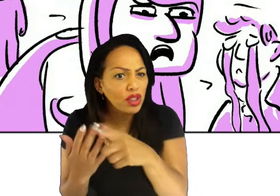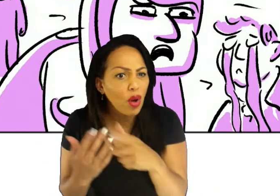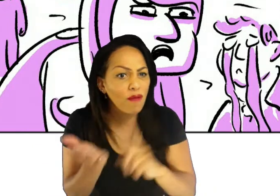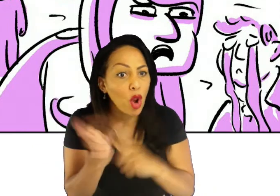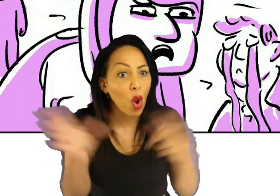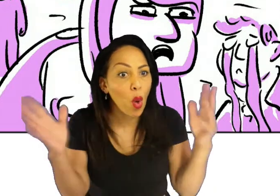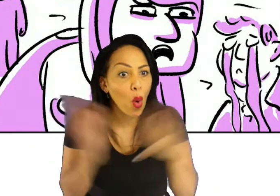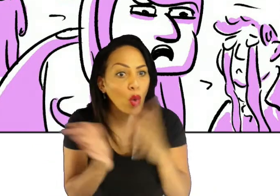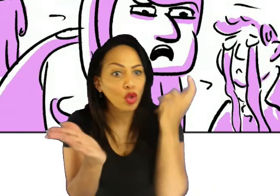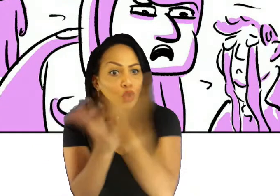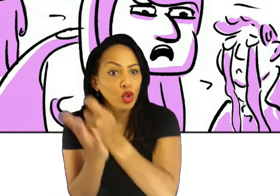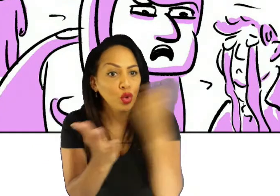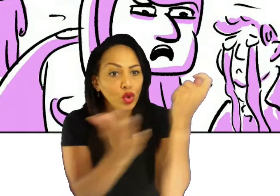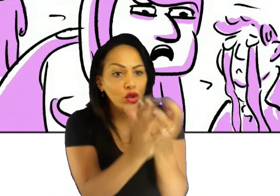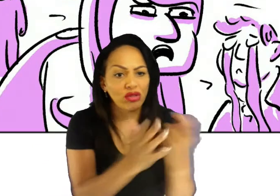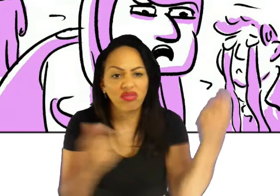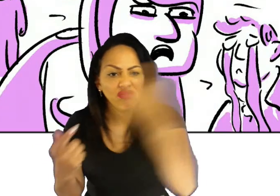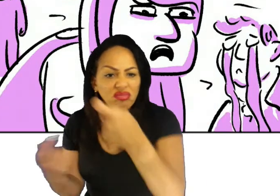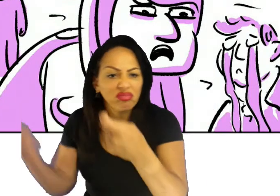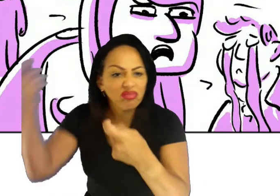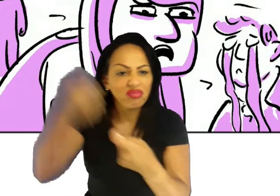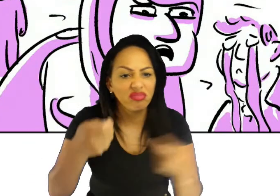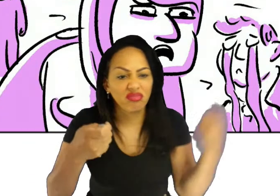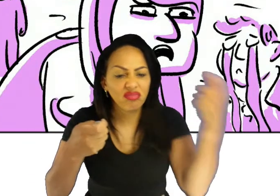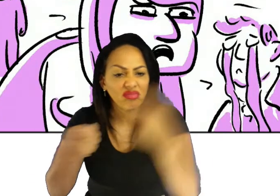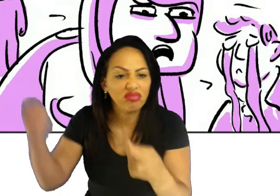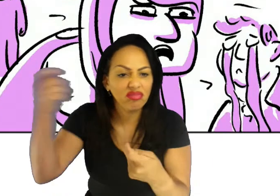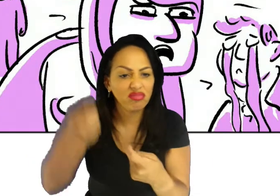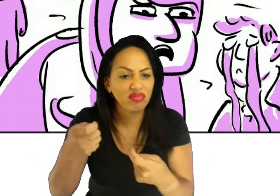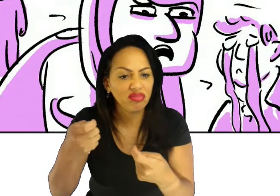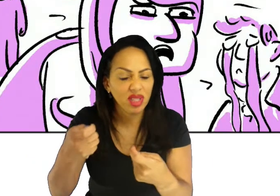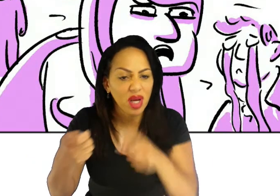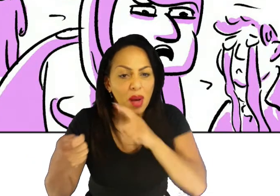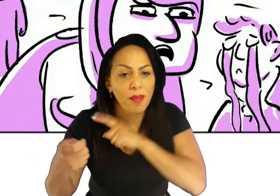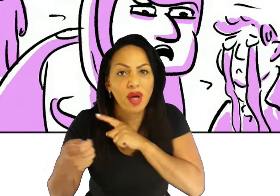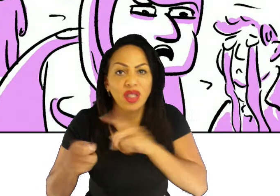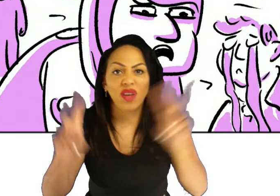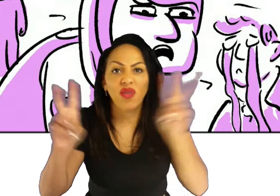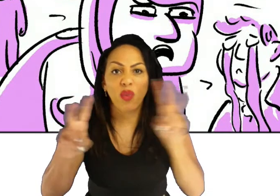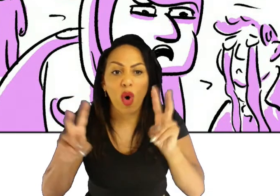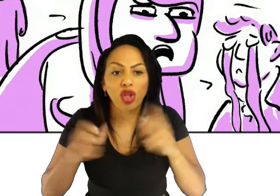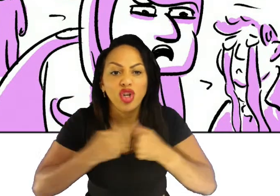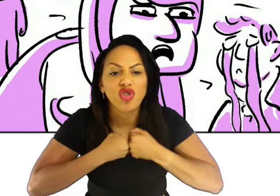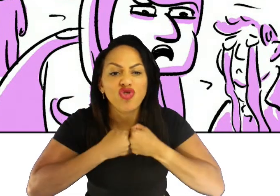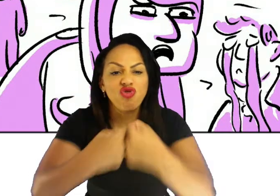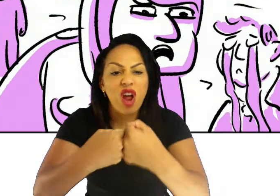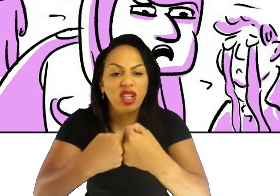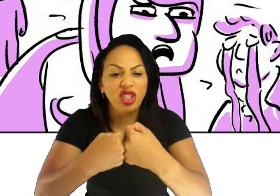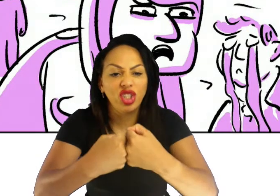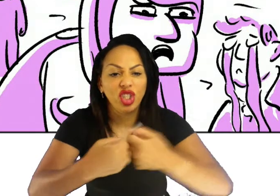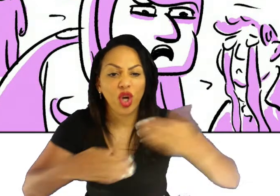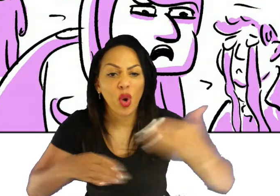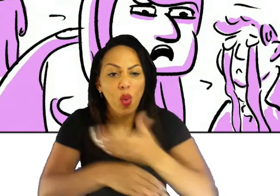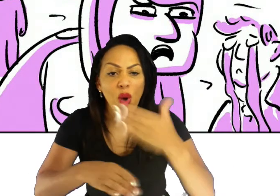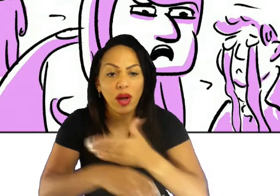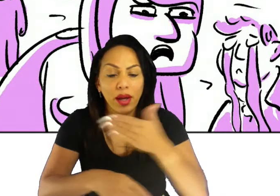against companies all the time because of crunch working, the practice of working sort of 80-hour, 120-hour